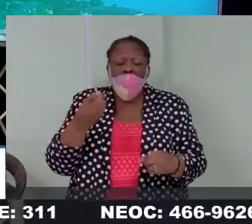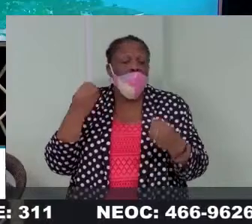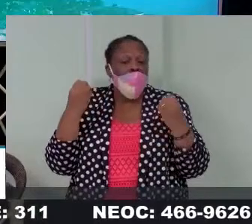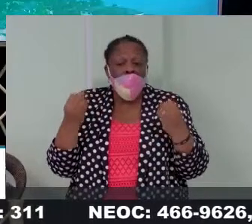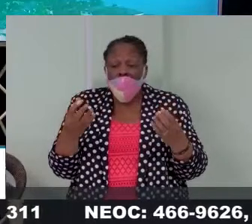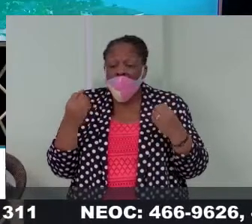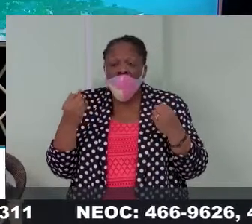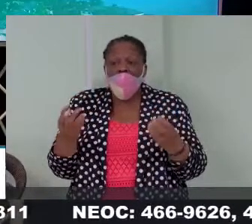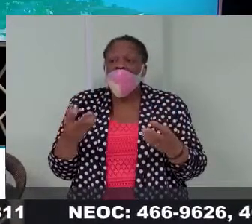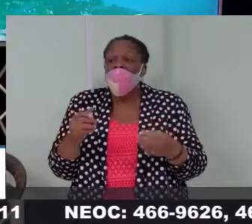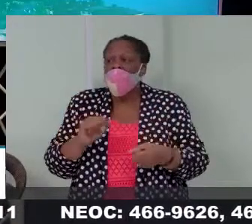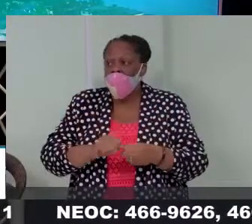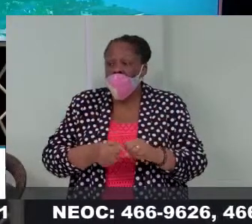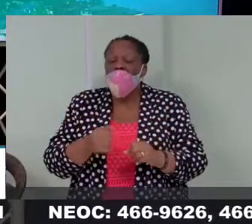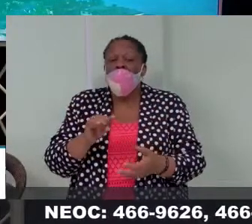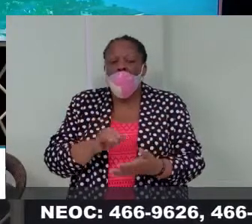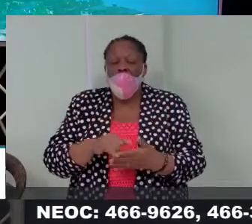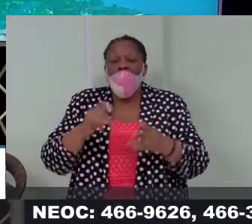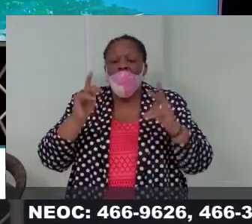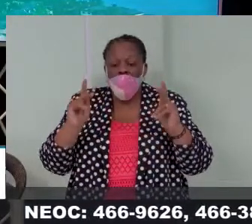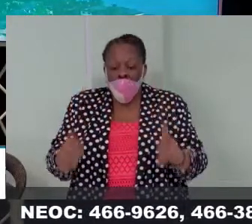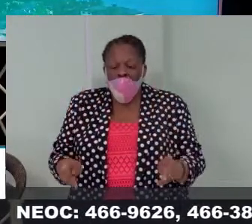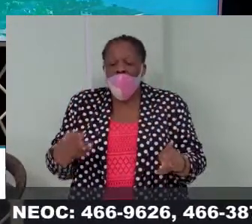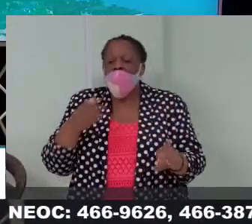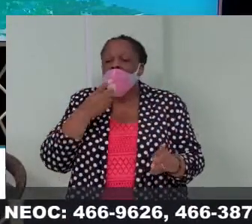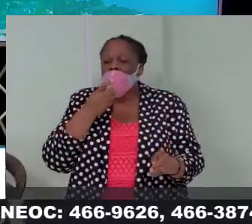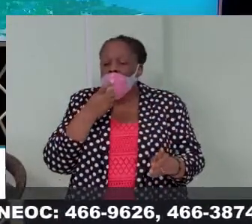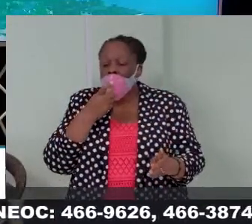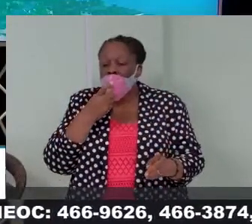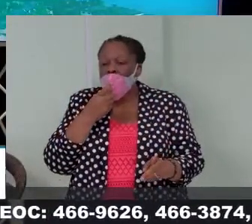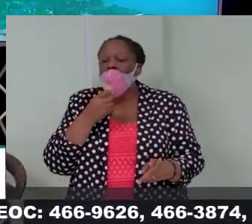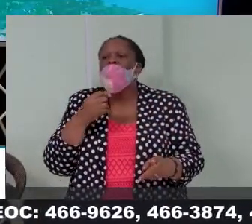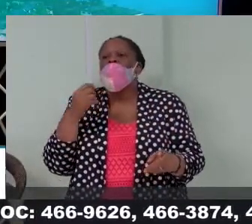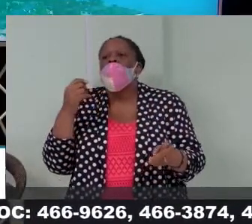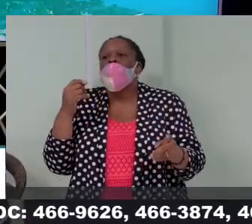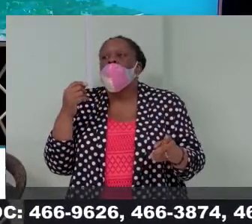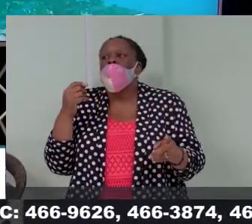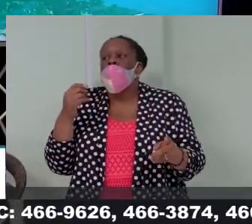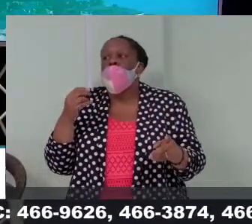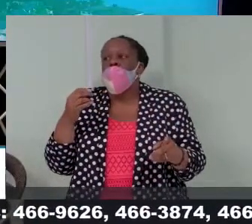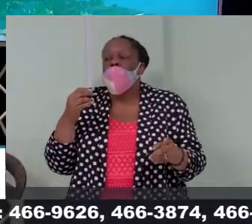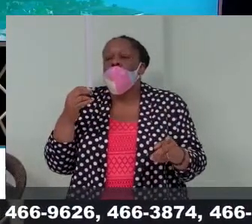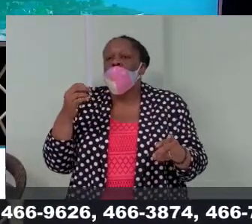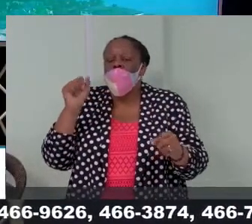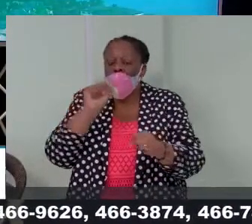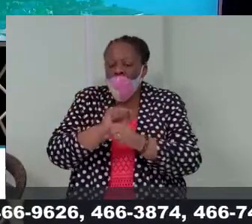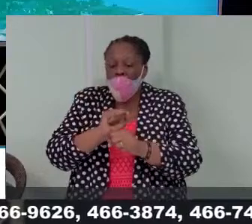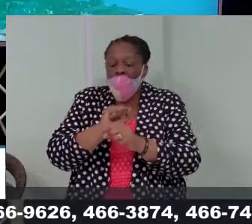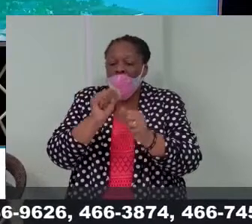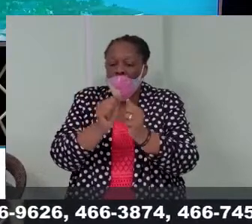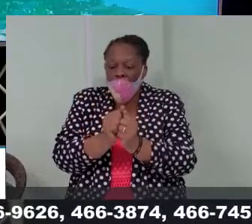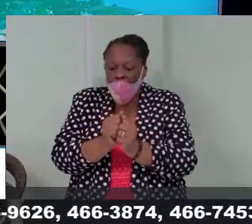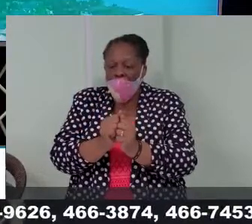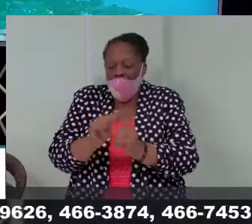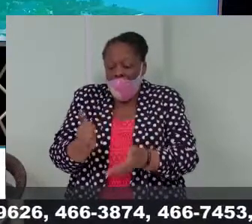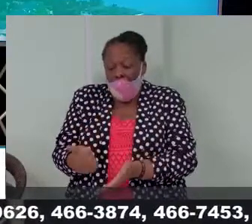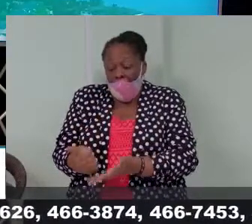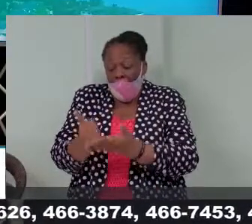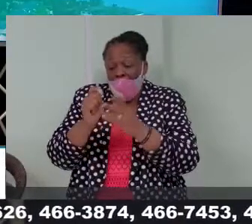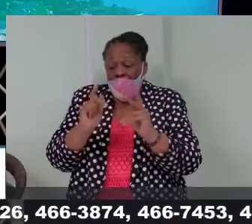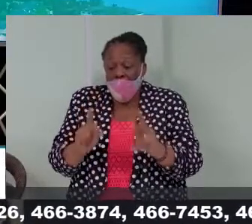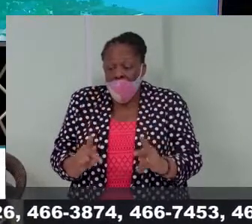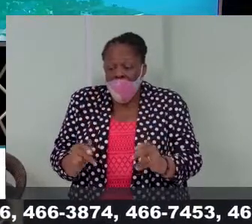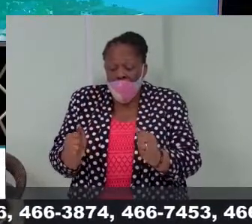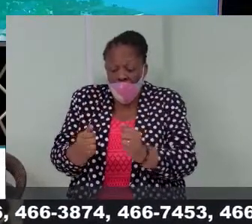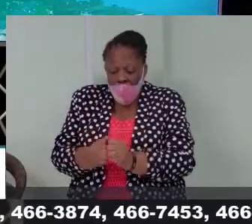worker is tested and placed into quarantine. So not all the frontline workers who come into